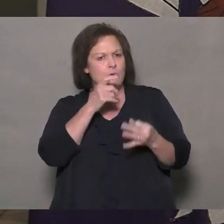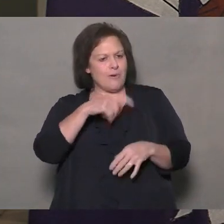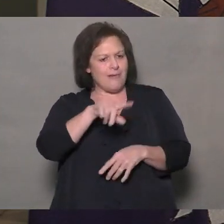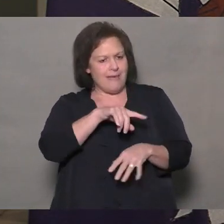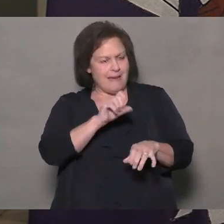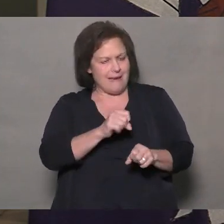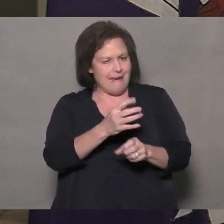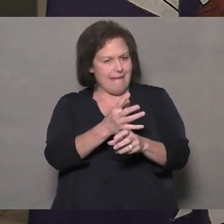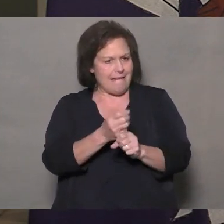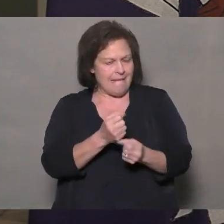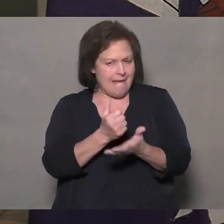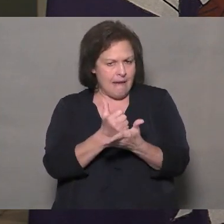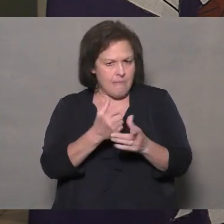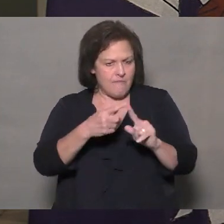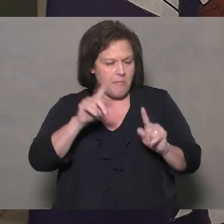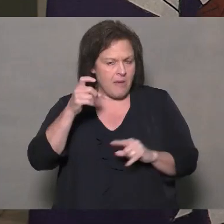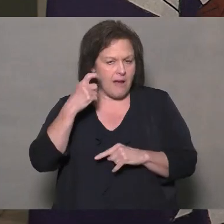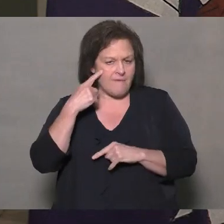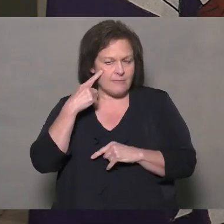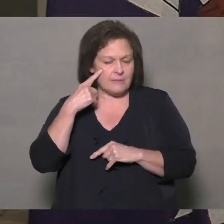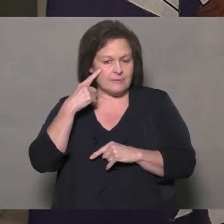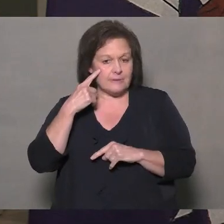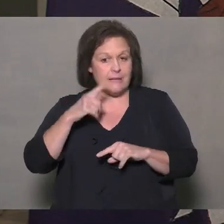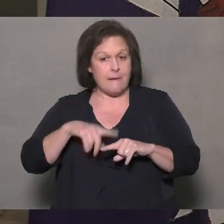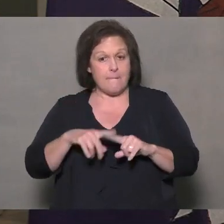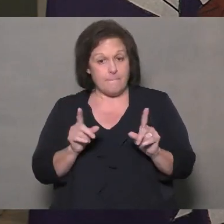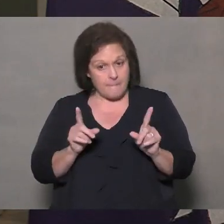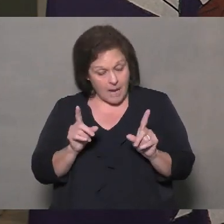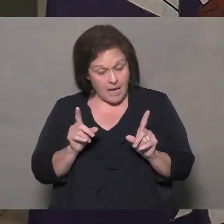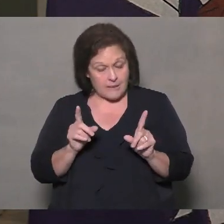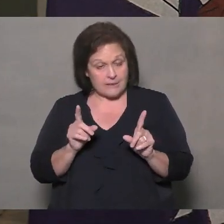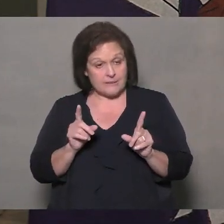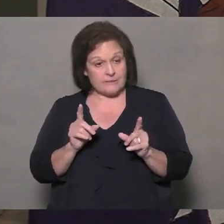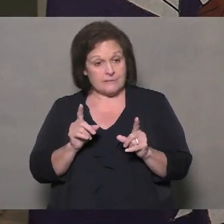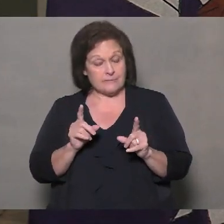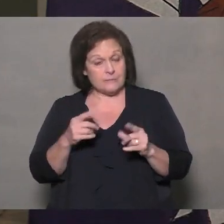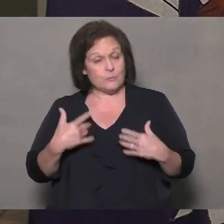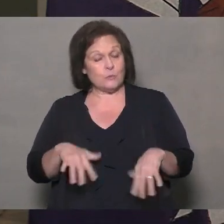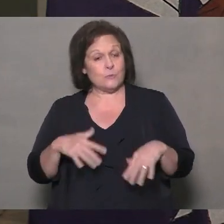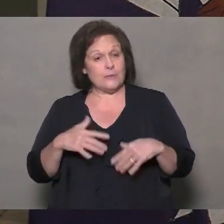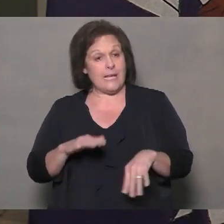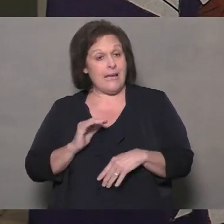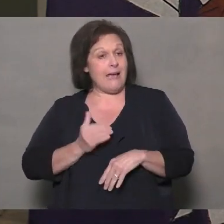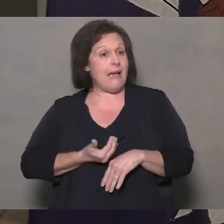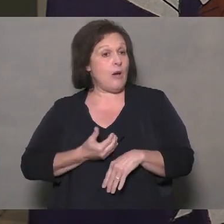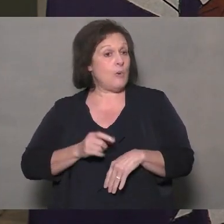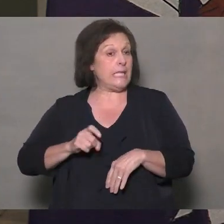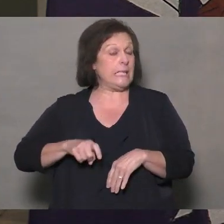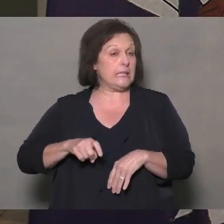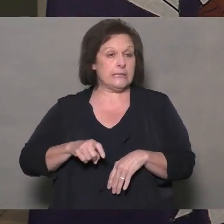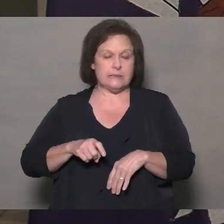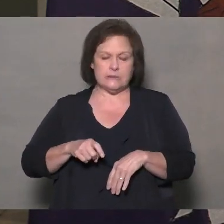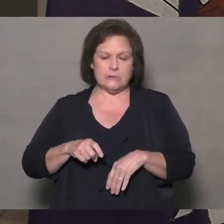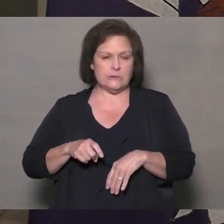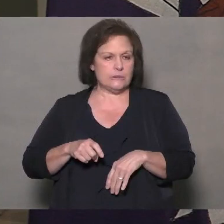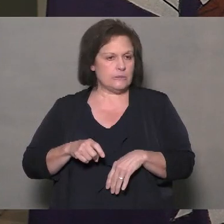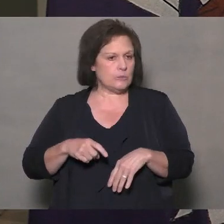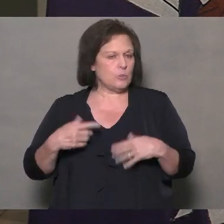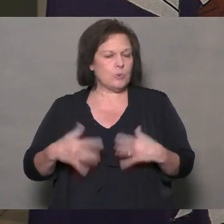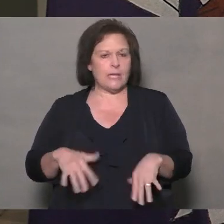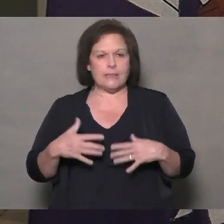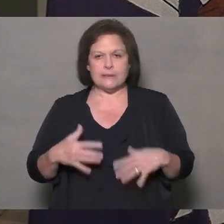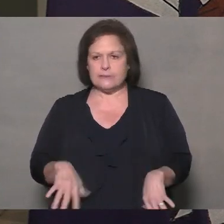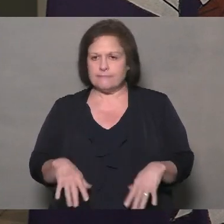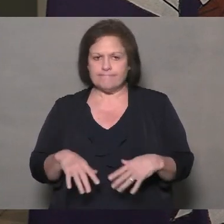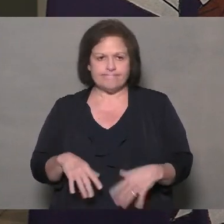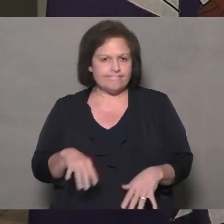the government. But the scale of our needs far exceeds the resources available